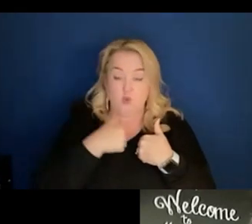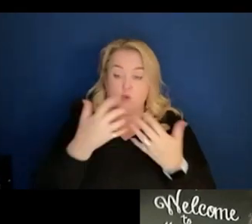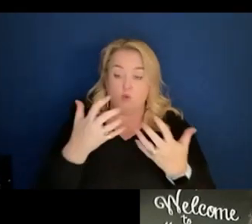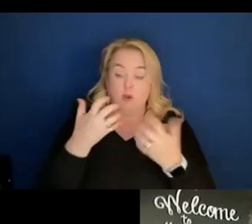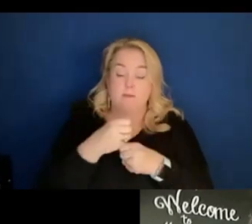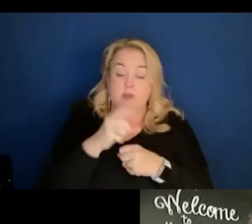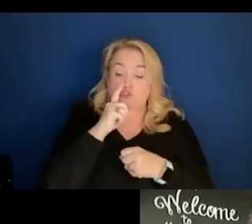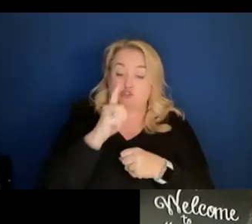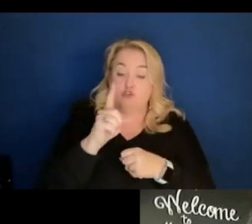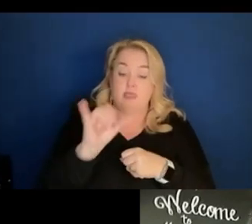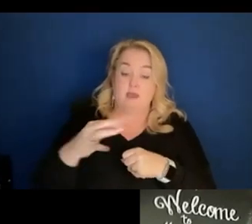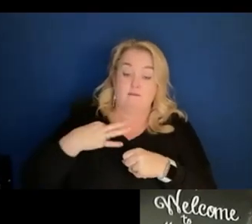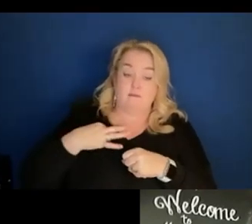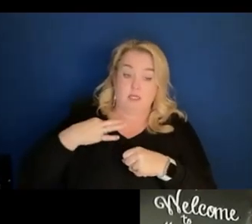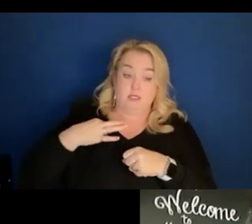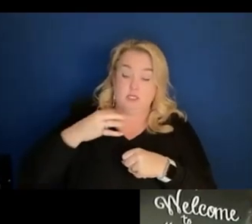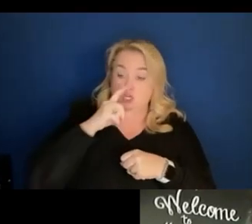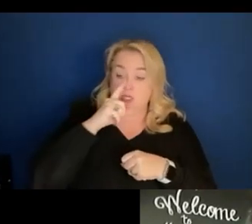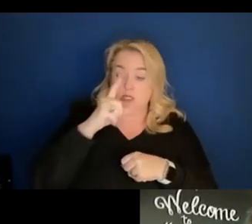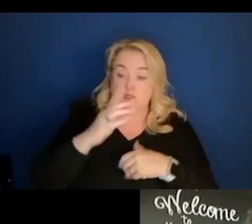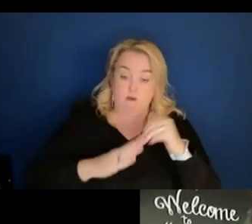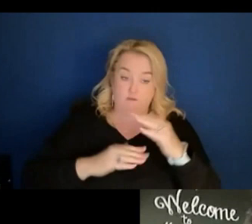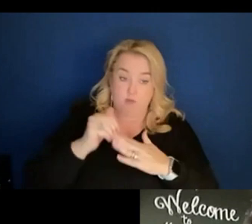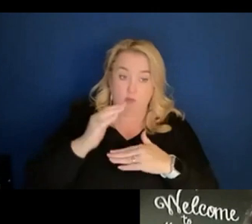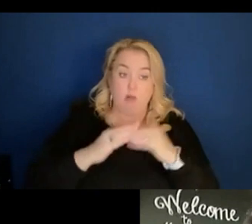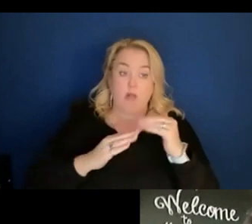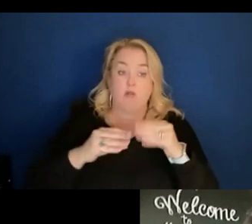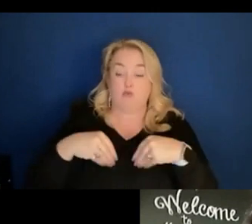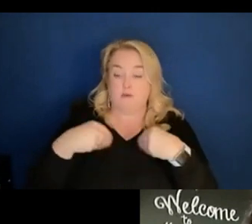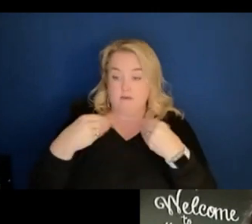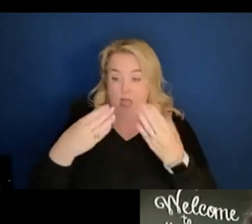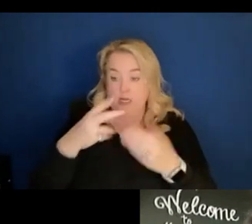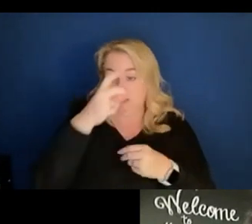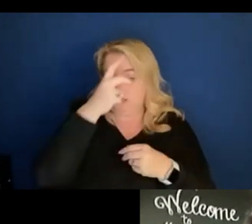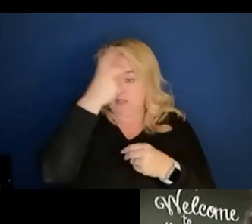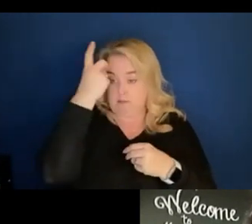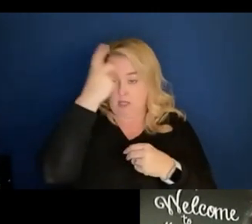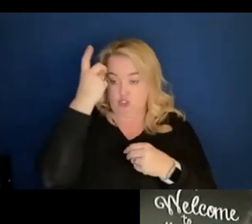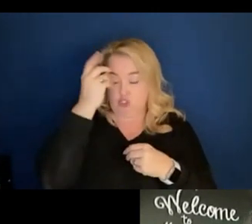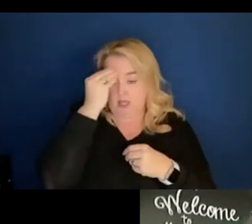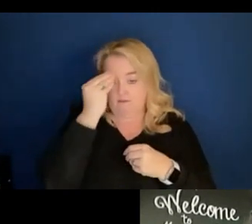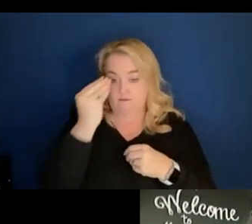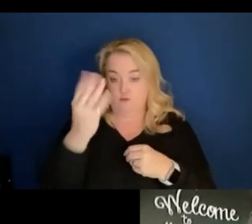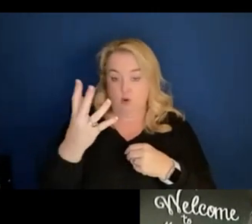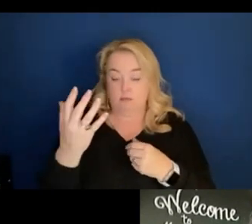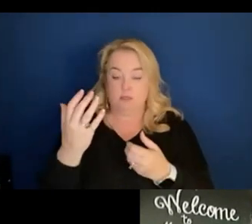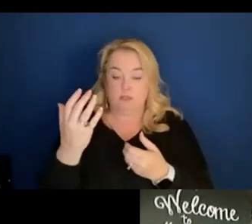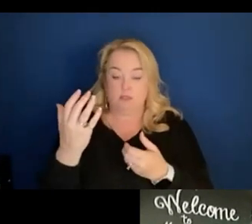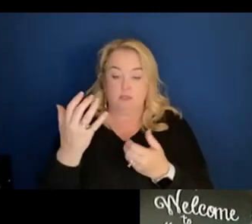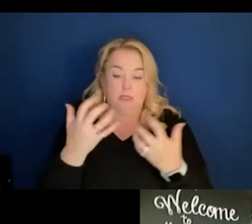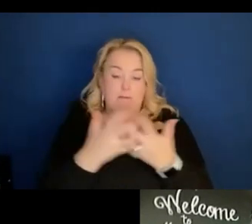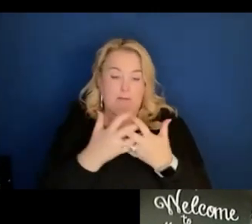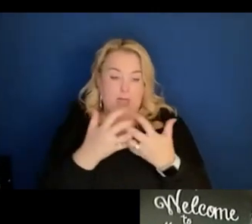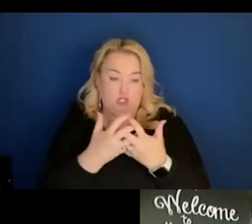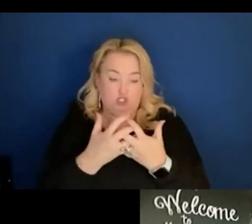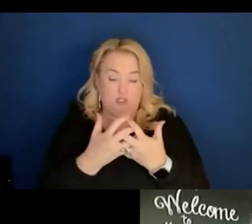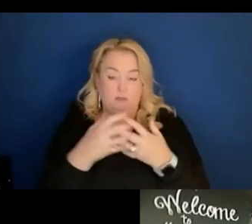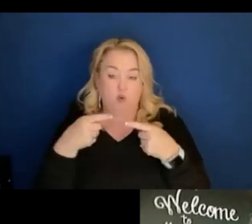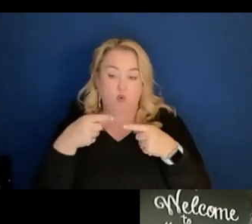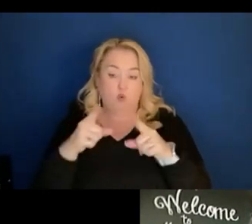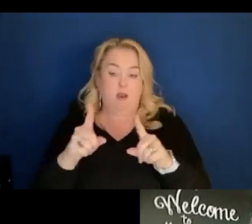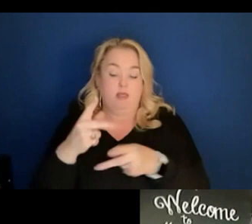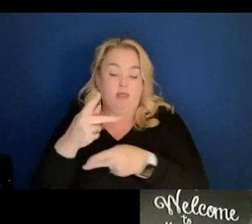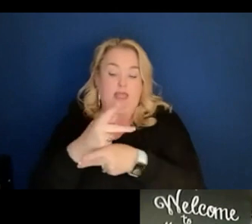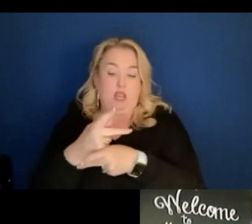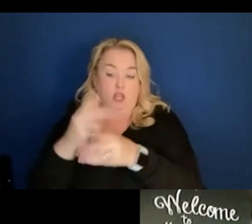the volunteer is comfortable providing, you know, dementia-informed companionship while the caregiver